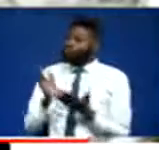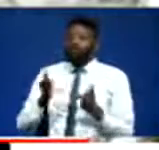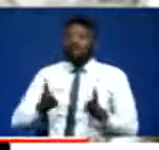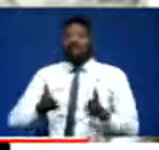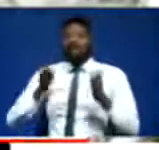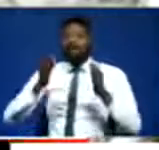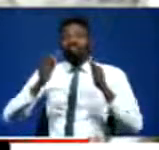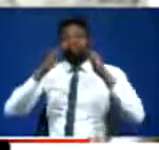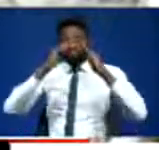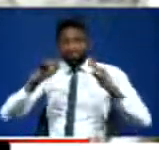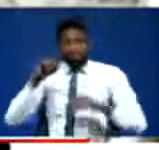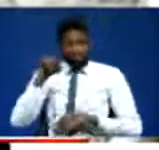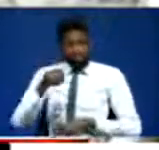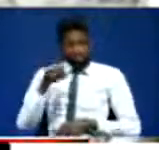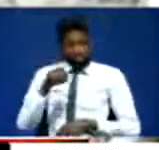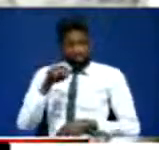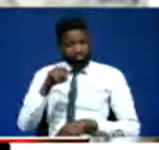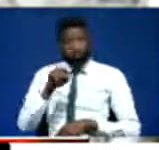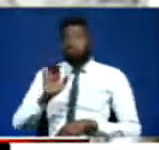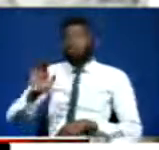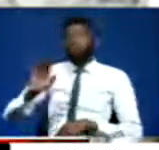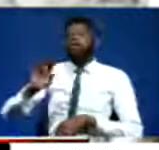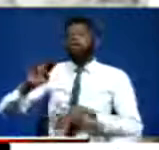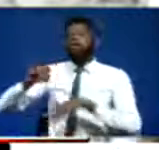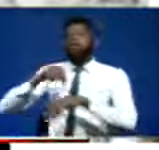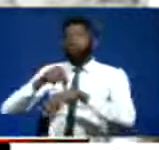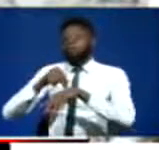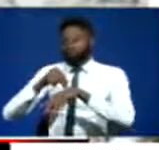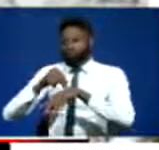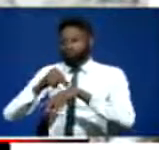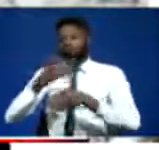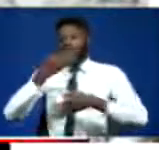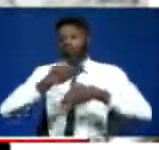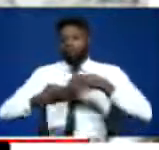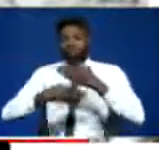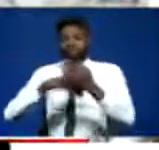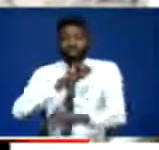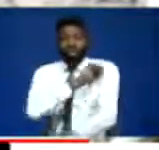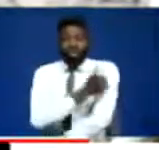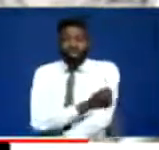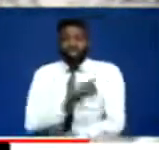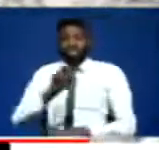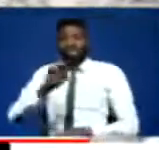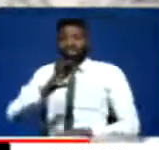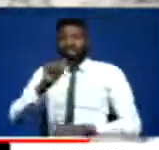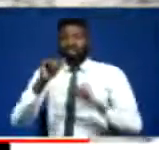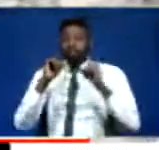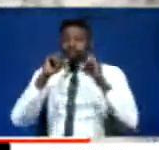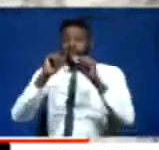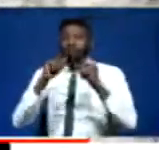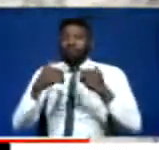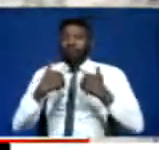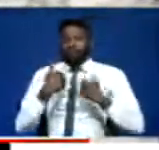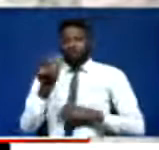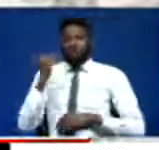got from the national, from the NCA rather, is that there has been stop orders for this building.